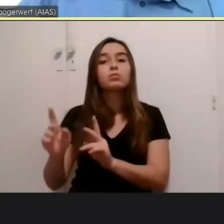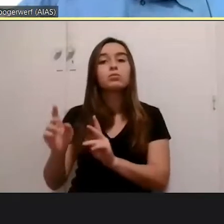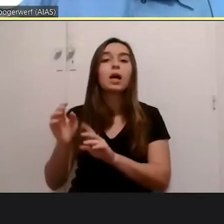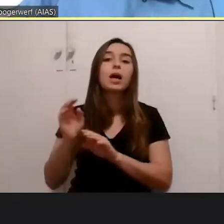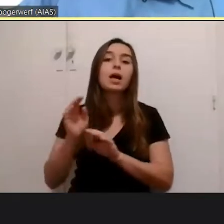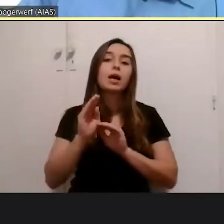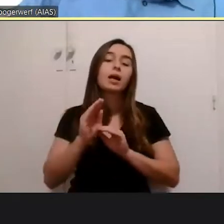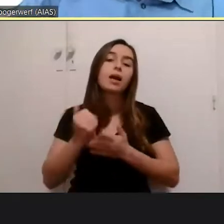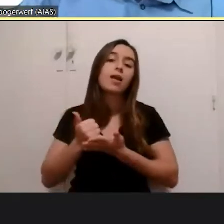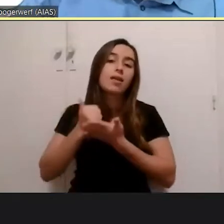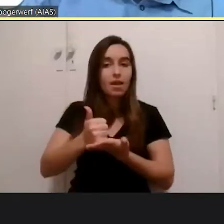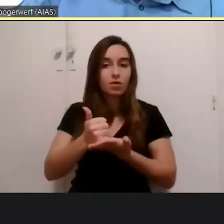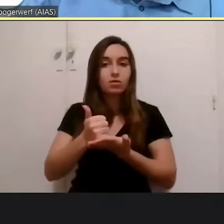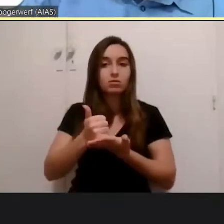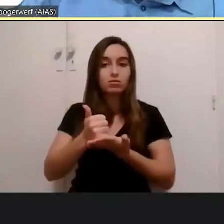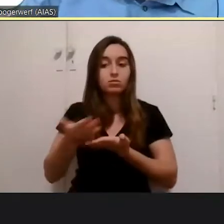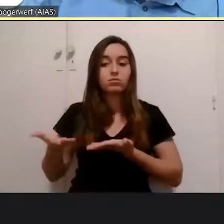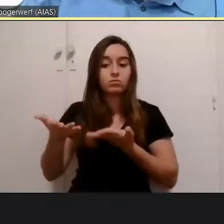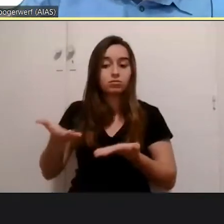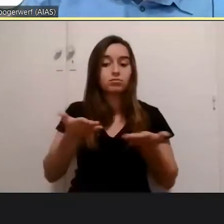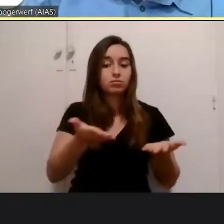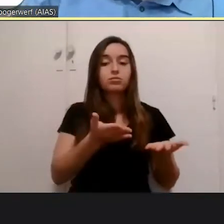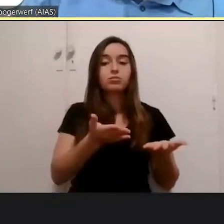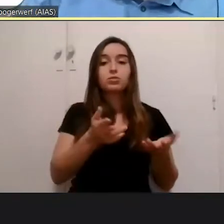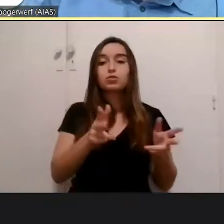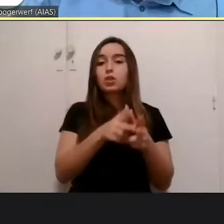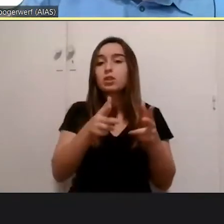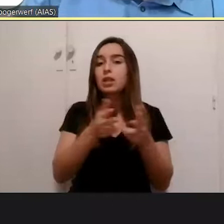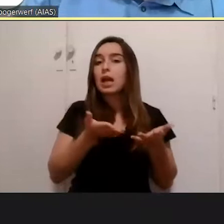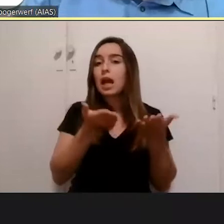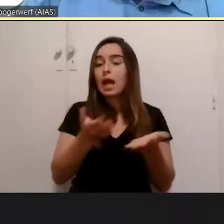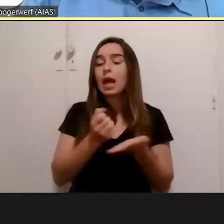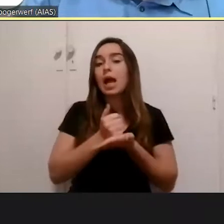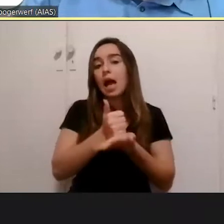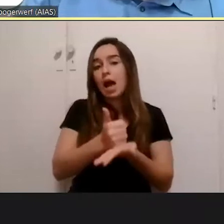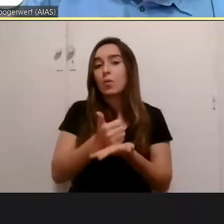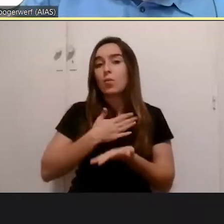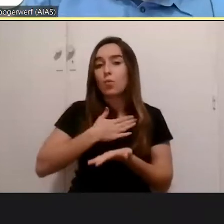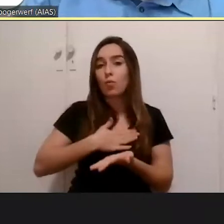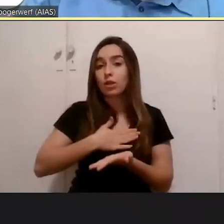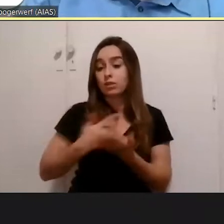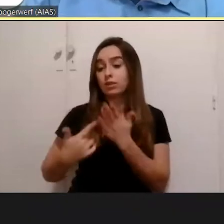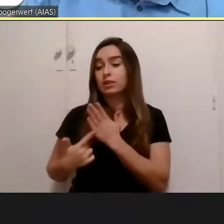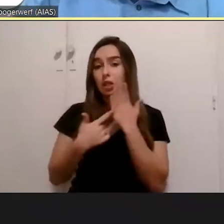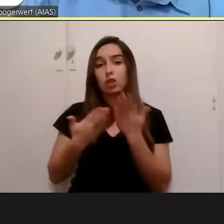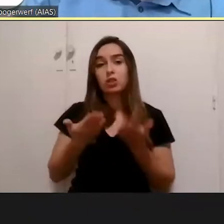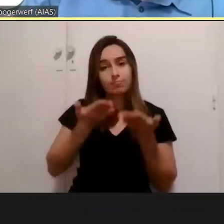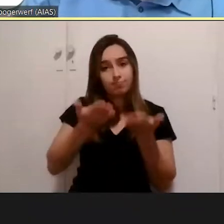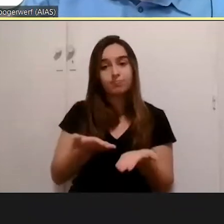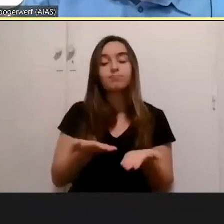of the digitalization in society and to deliver better technology-enabled, person-centered care